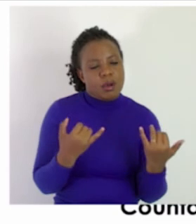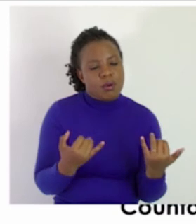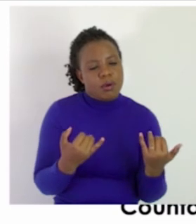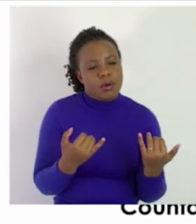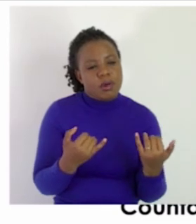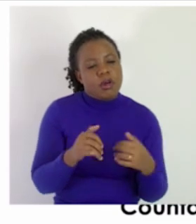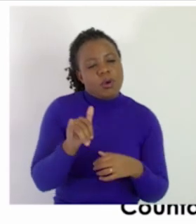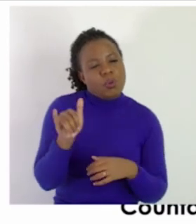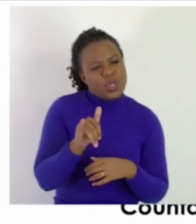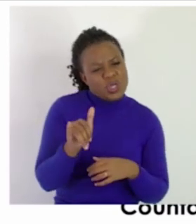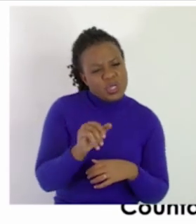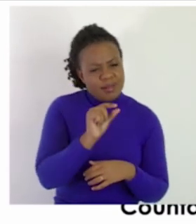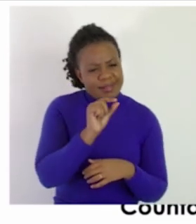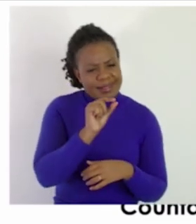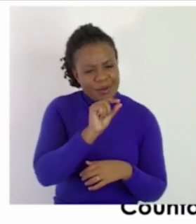countable nouns there.